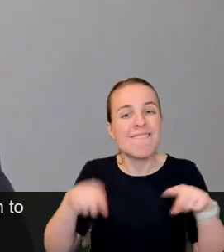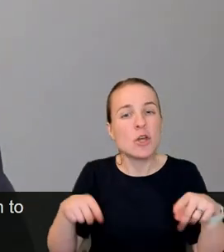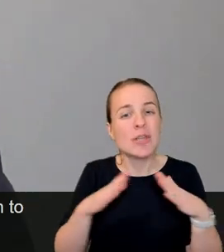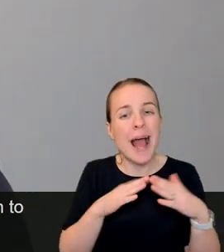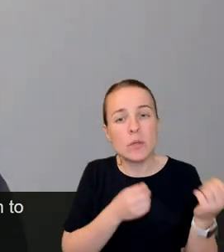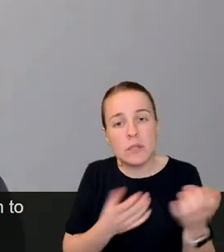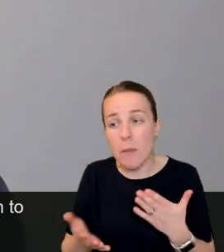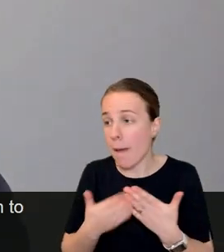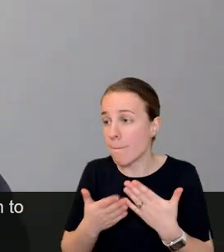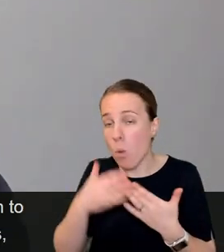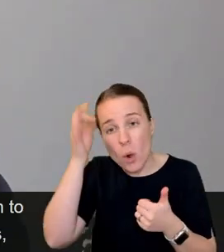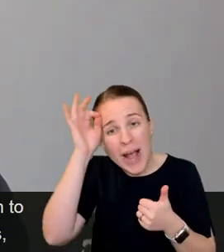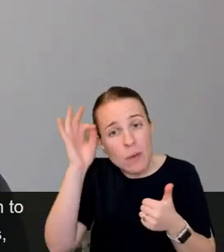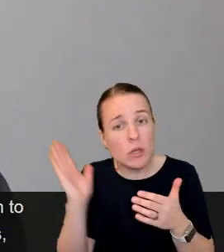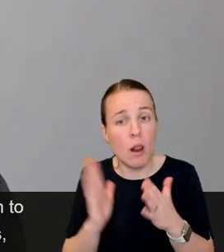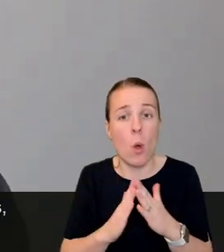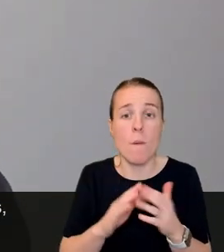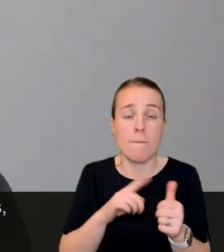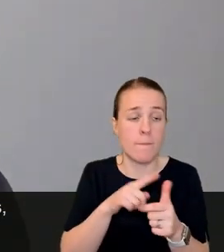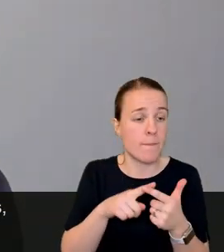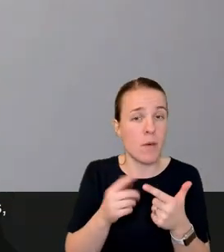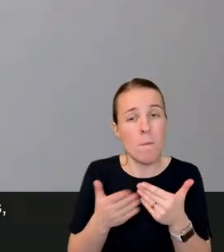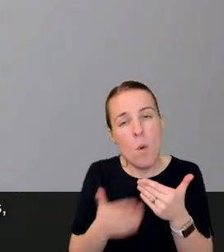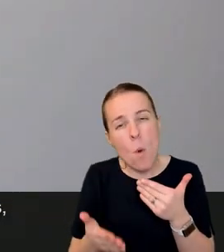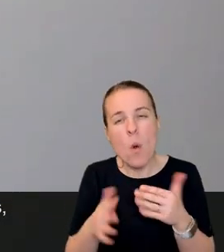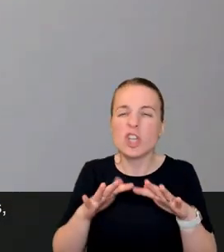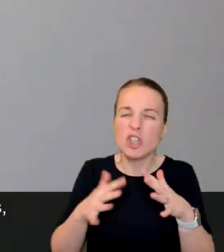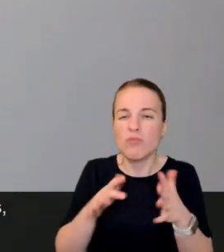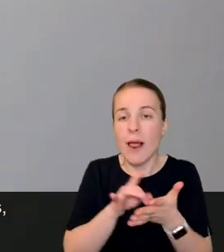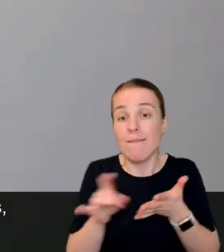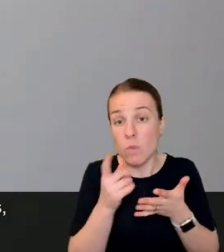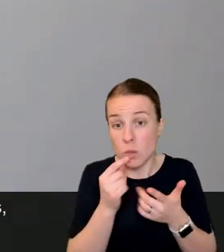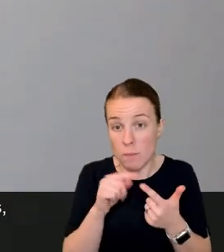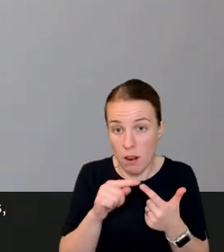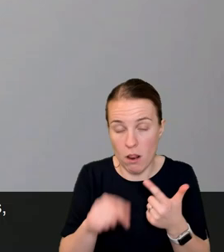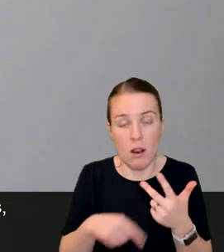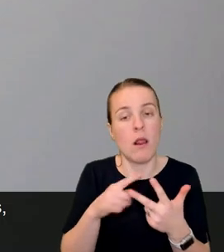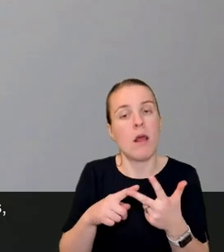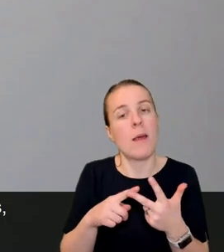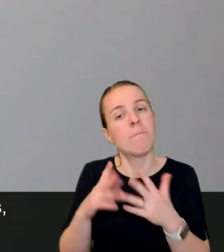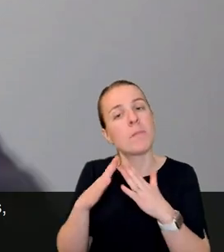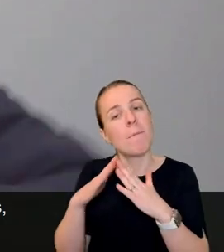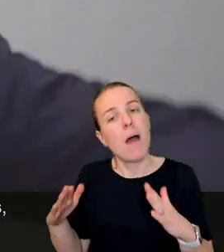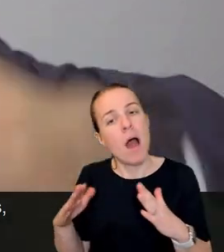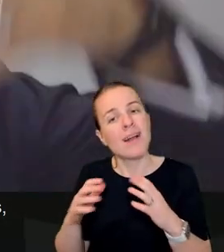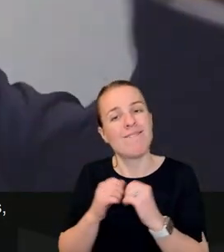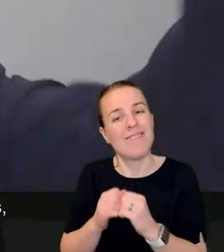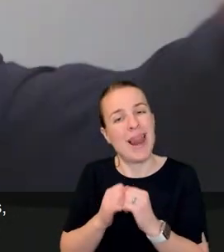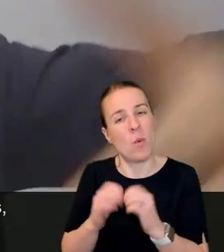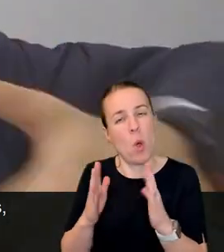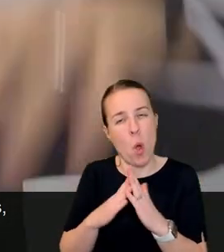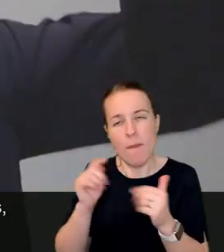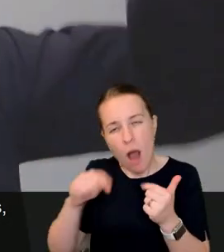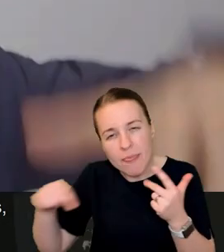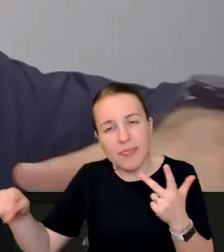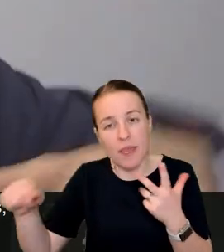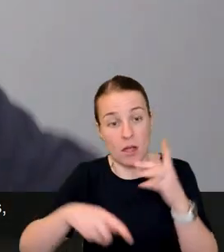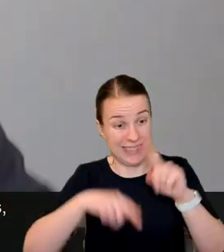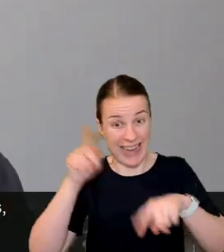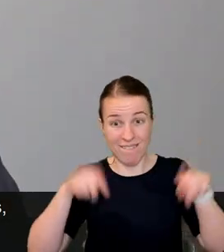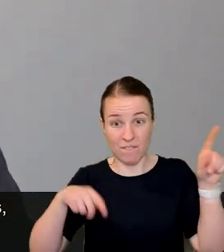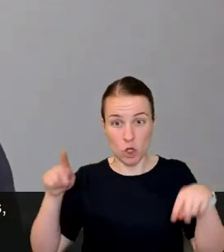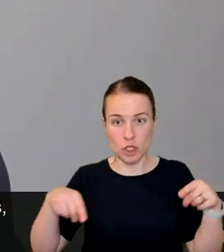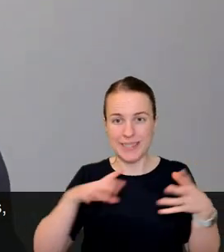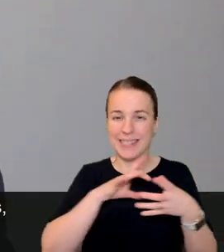homes generally affordable from partners, market value homes and other homes as well. And that diversity would help bring